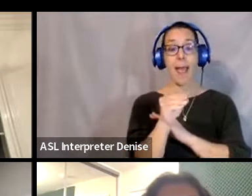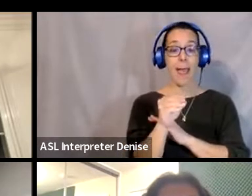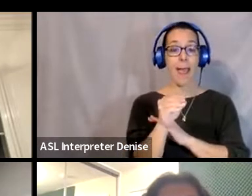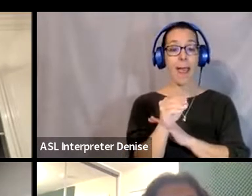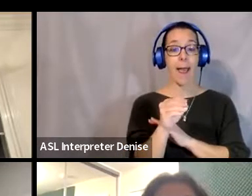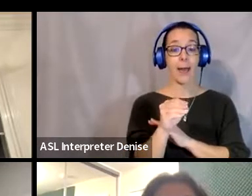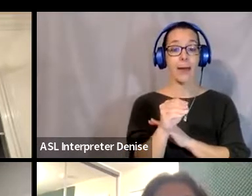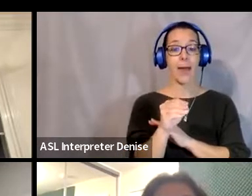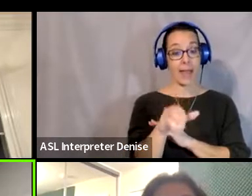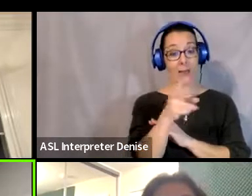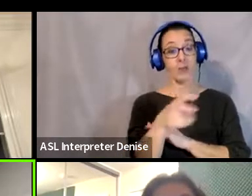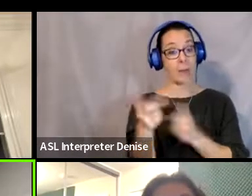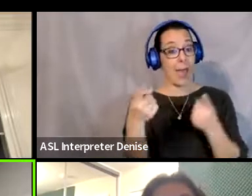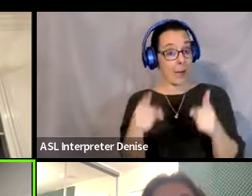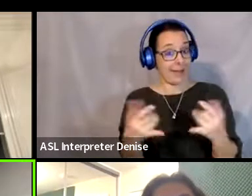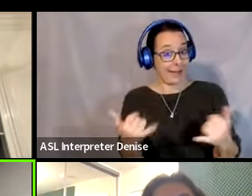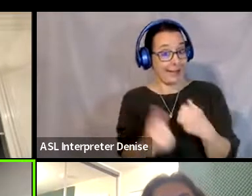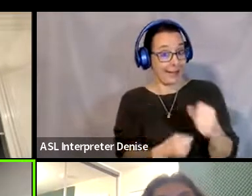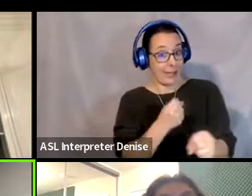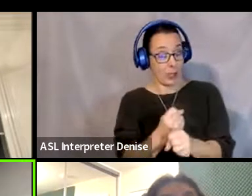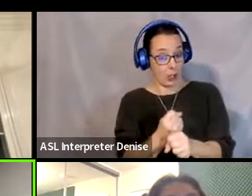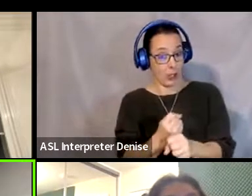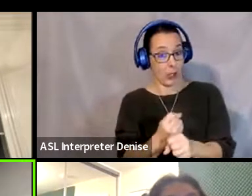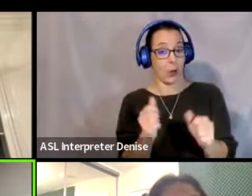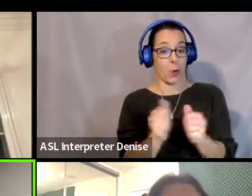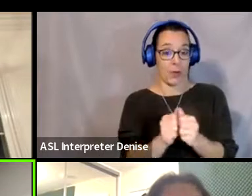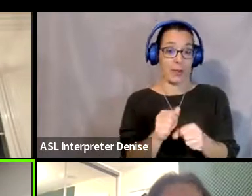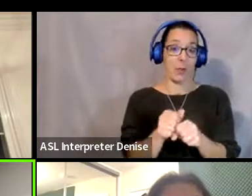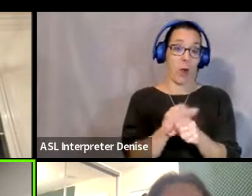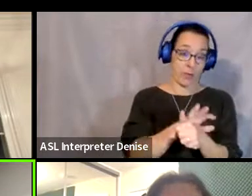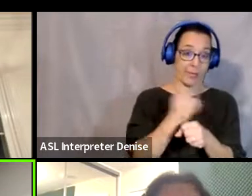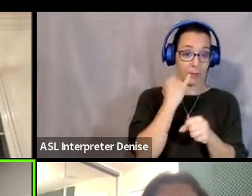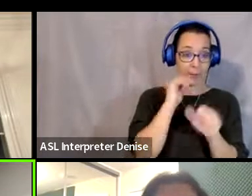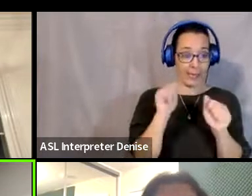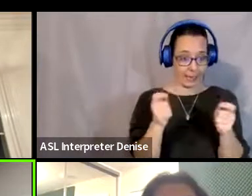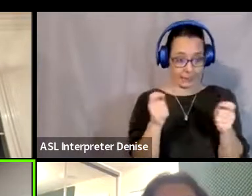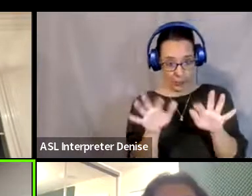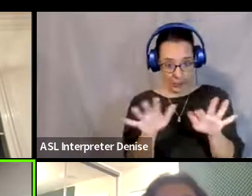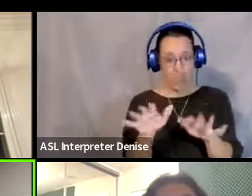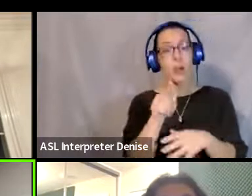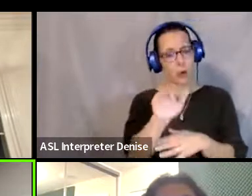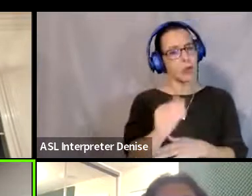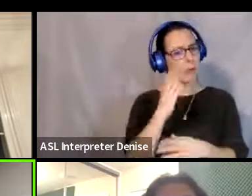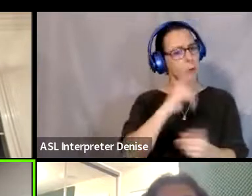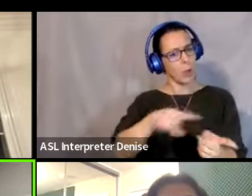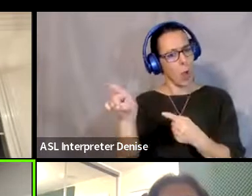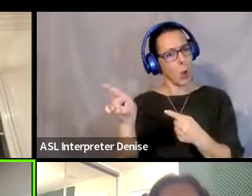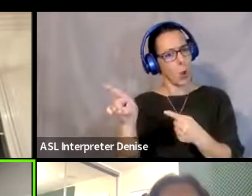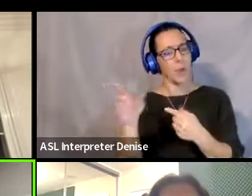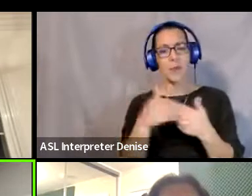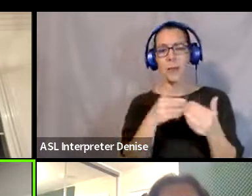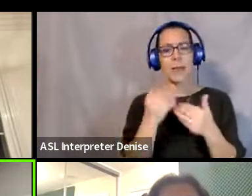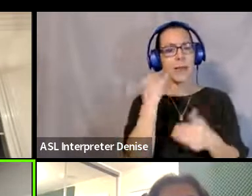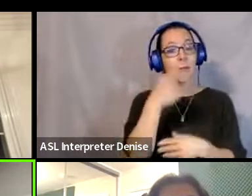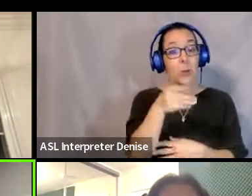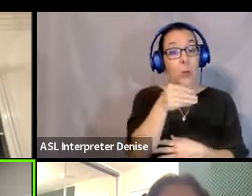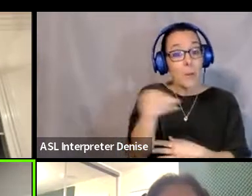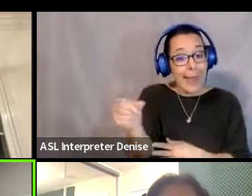year, if we can figure it out with COVID, et cetera, your child will go, whether you pay a